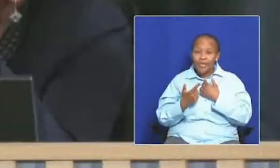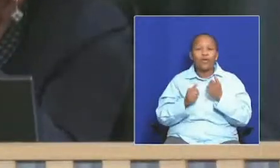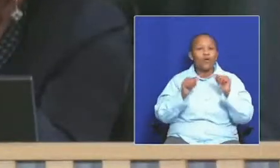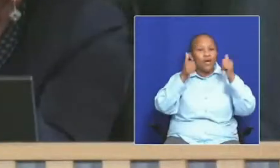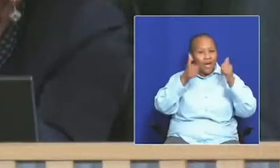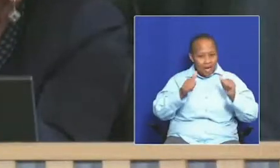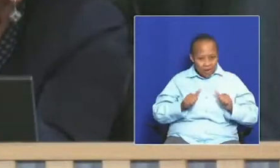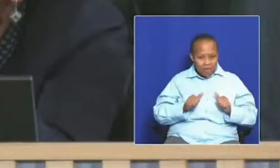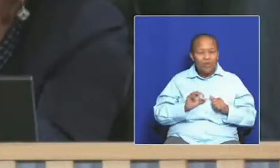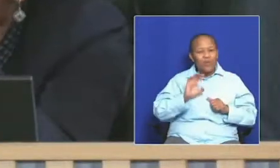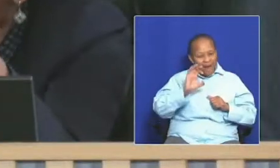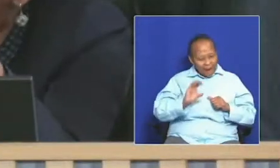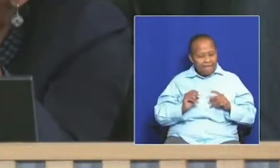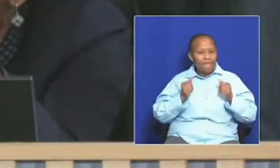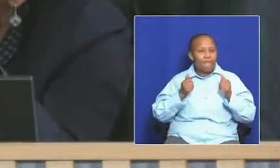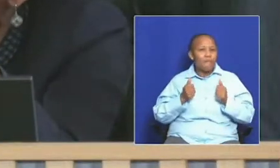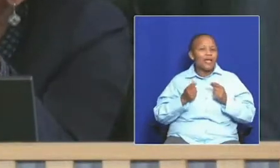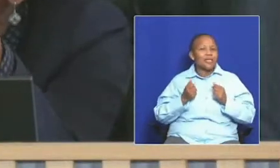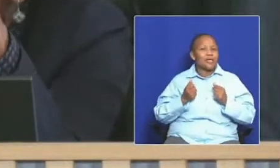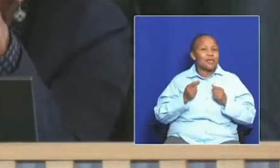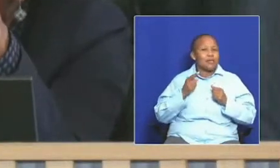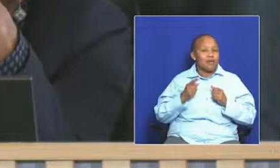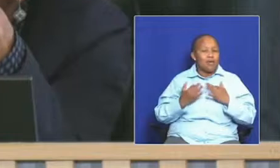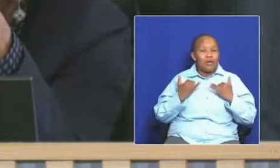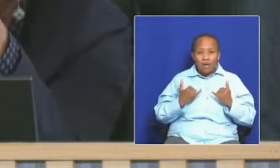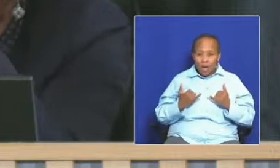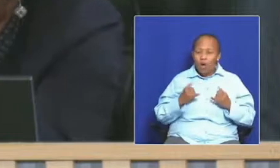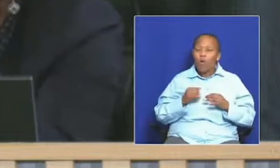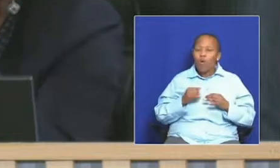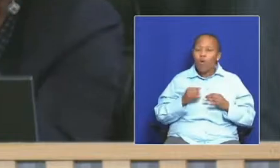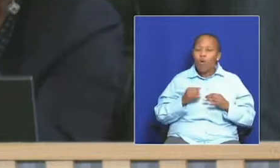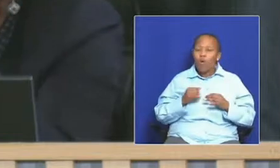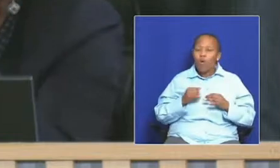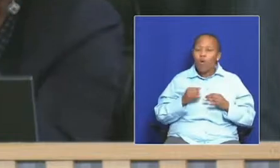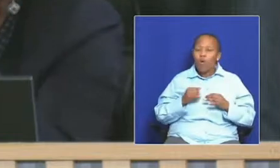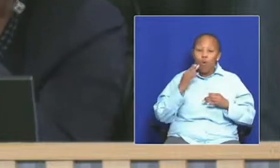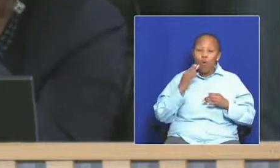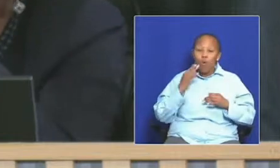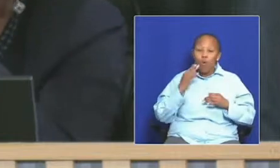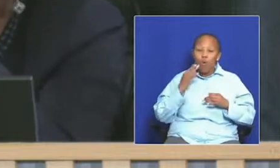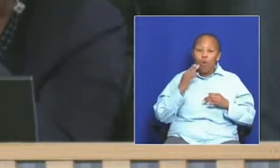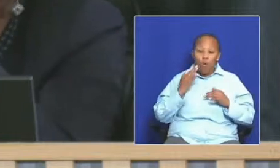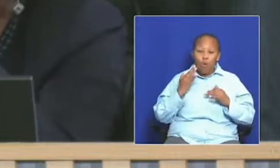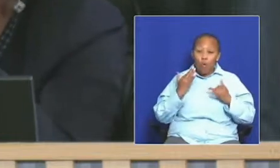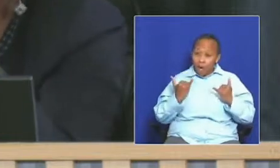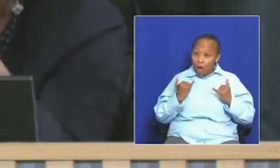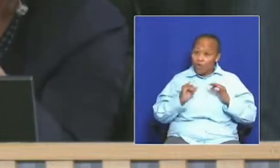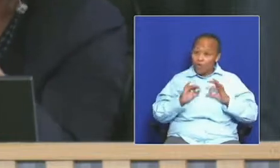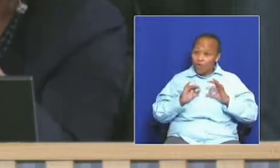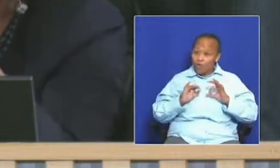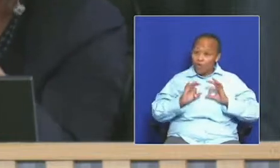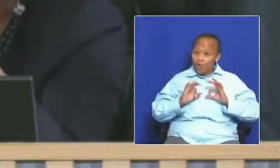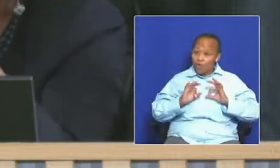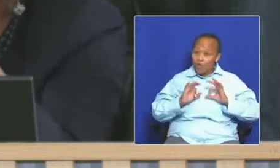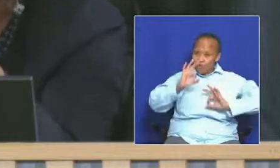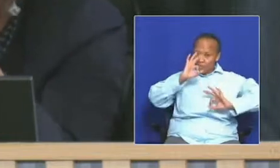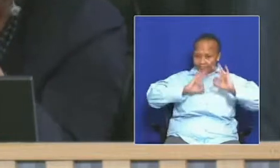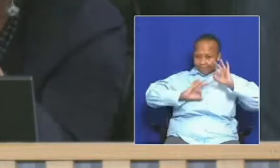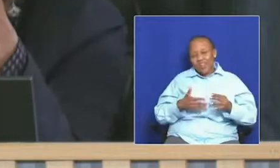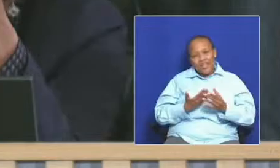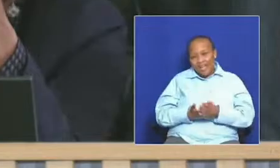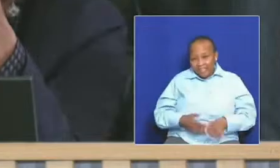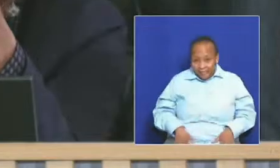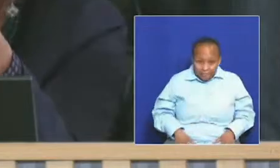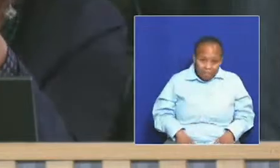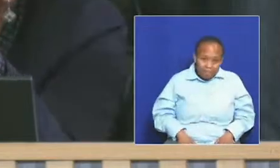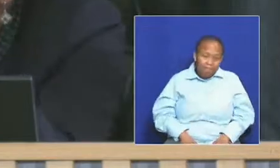From how you explained, that's not the case. And I want to use a practical